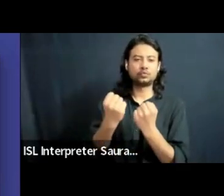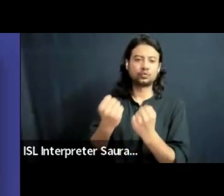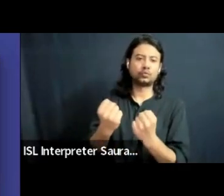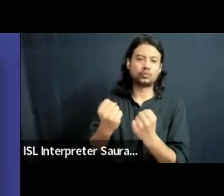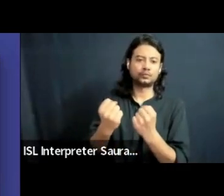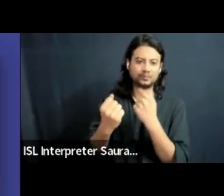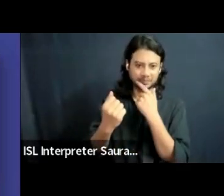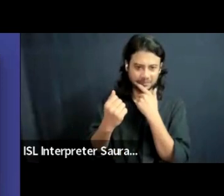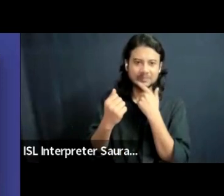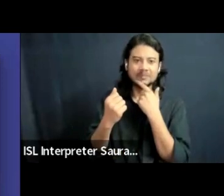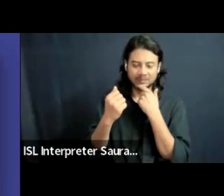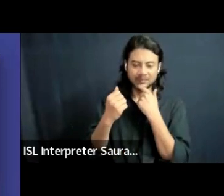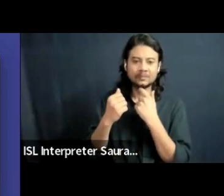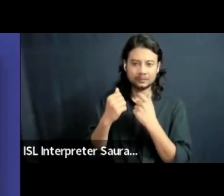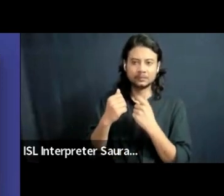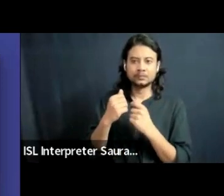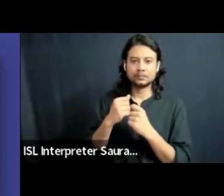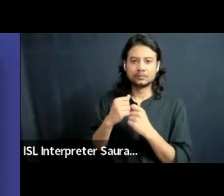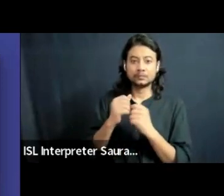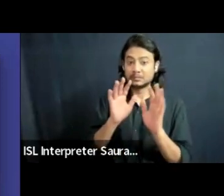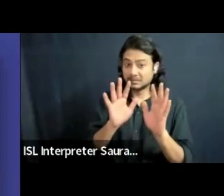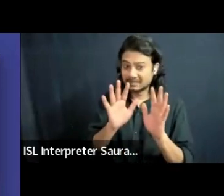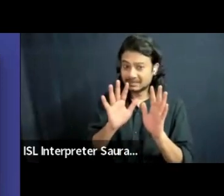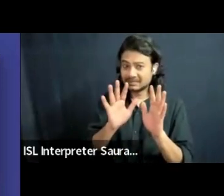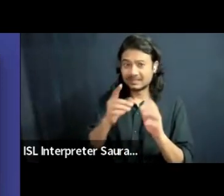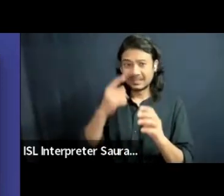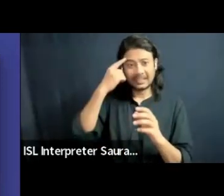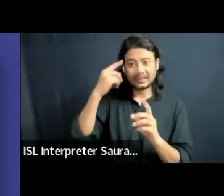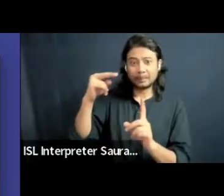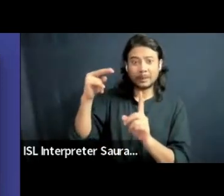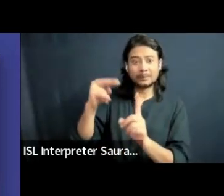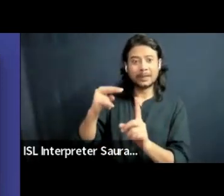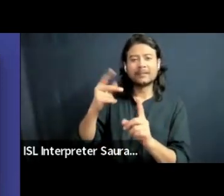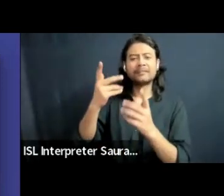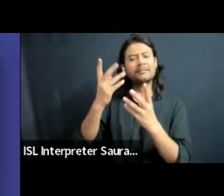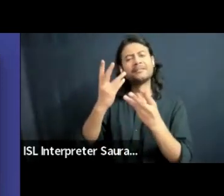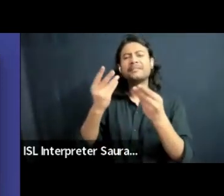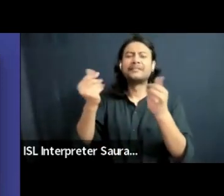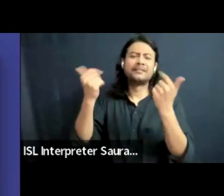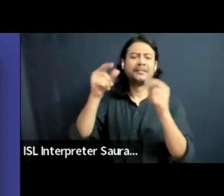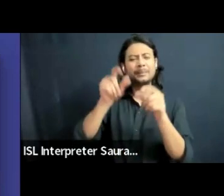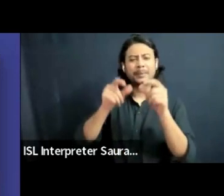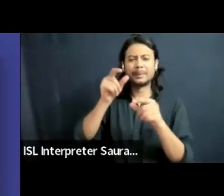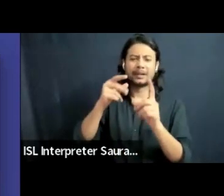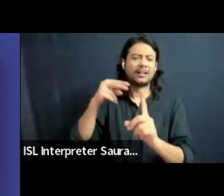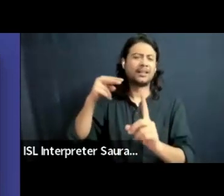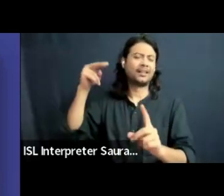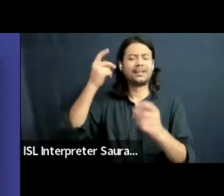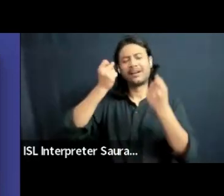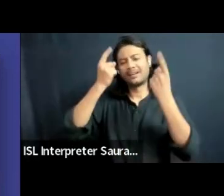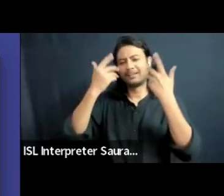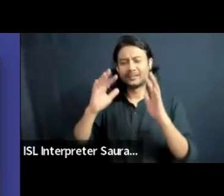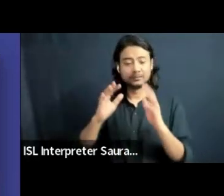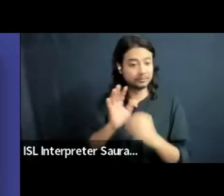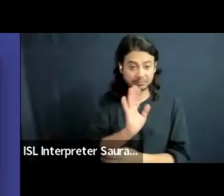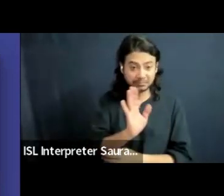perspective is very much reigns today also, even though our thinking has changed and there is the UN